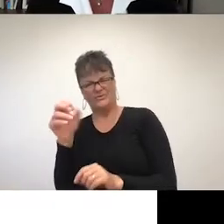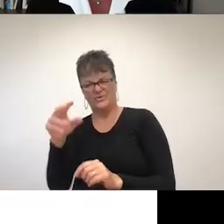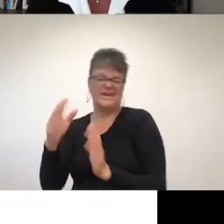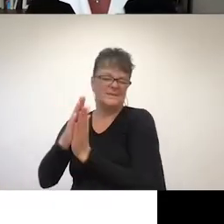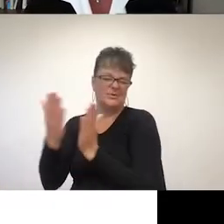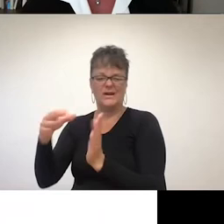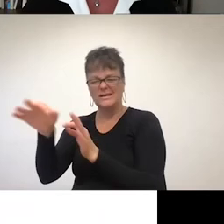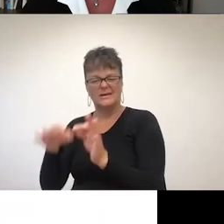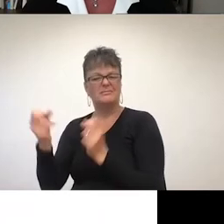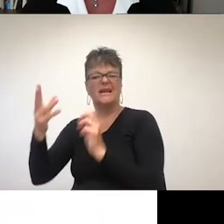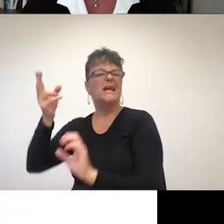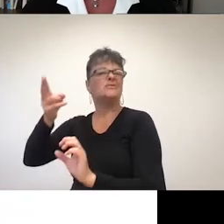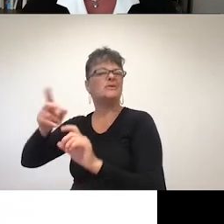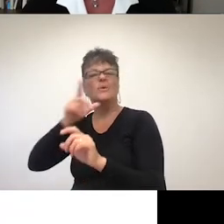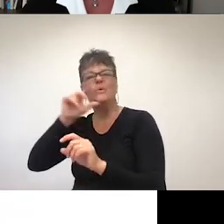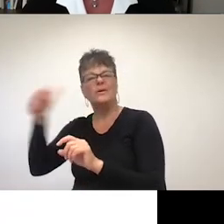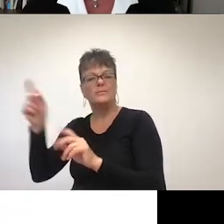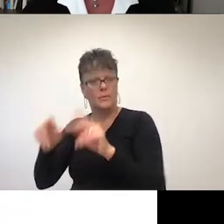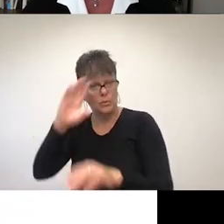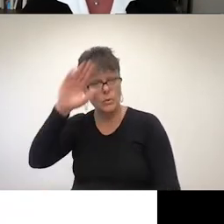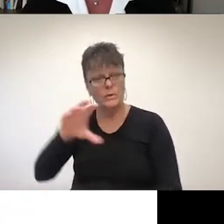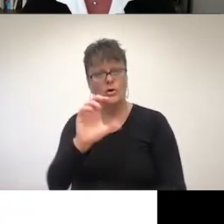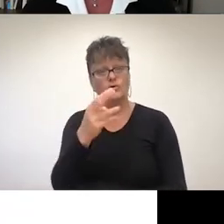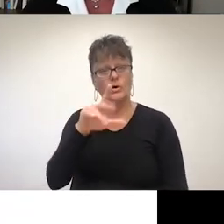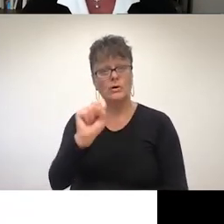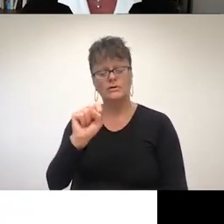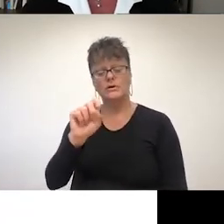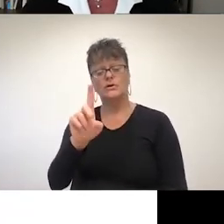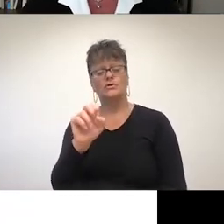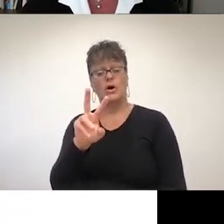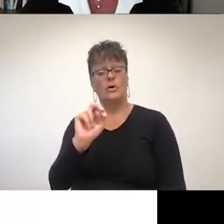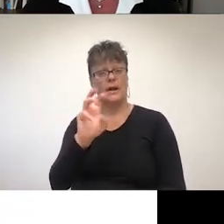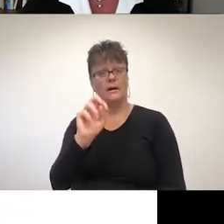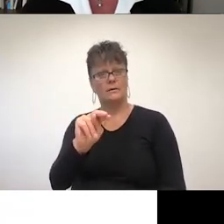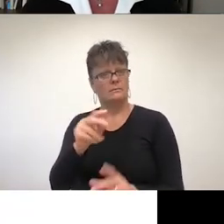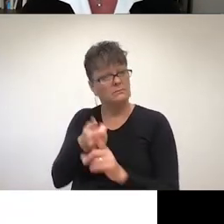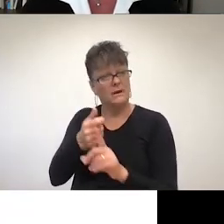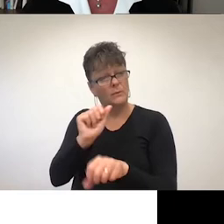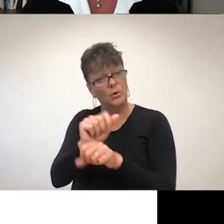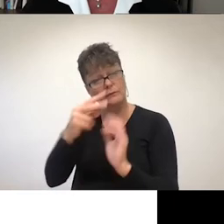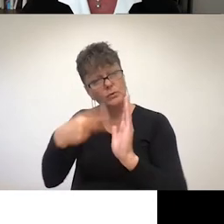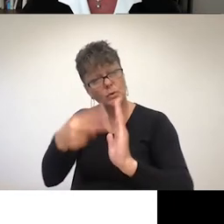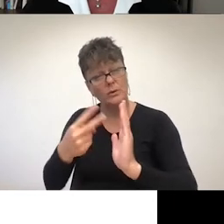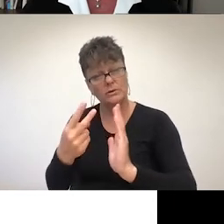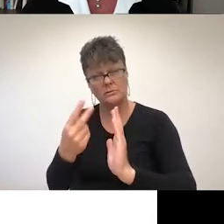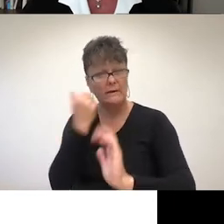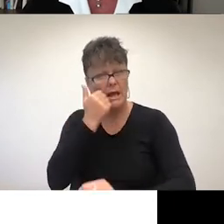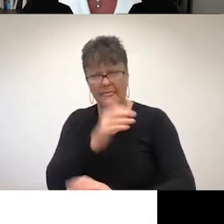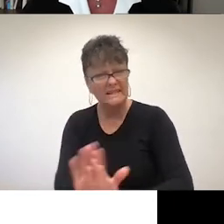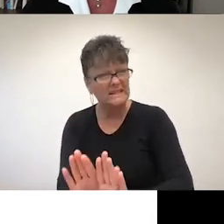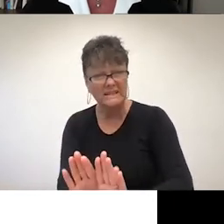2 hours a day and then would spend the entire rest of the day walking, playing tennis, painting. So encouraging us to